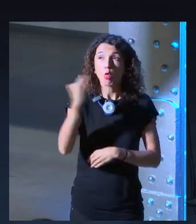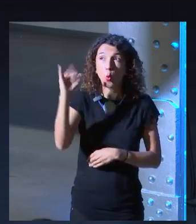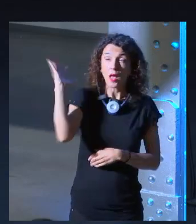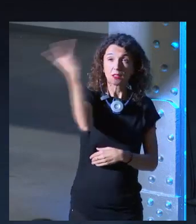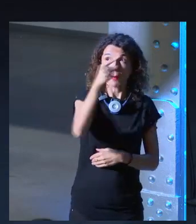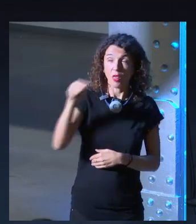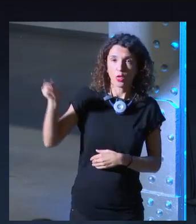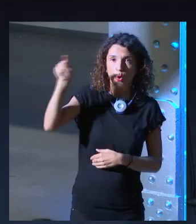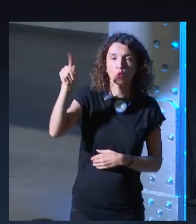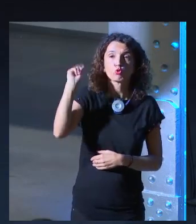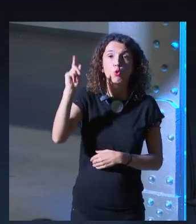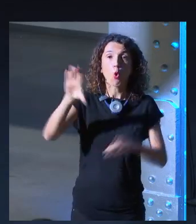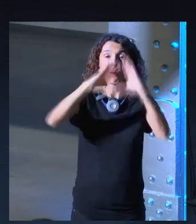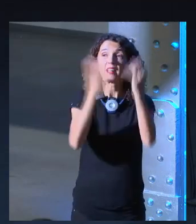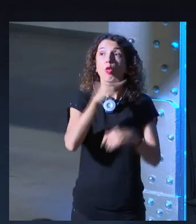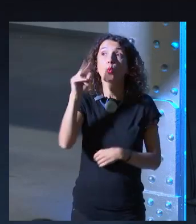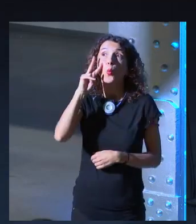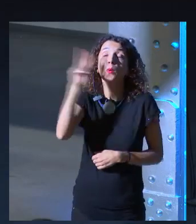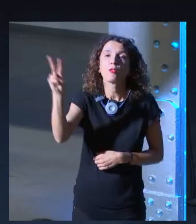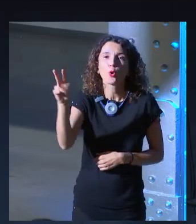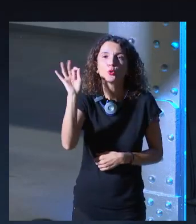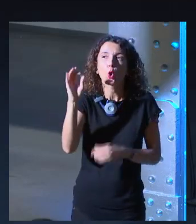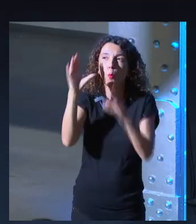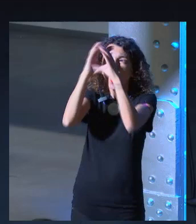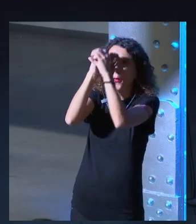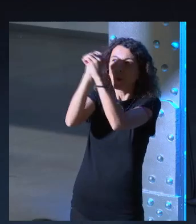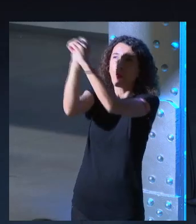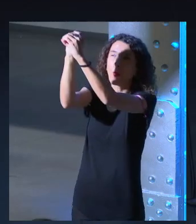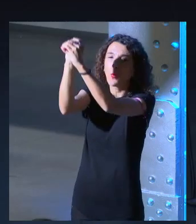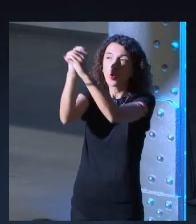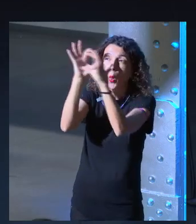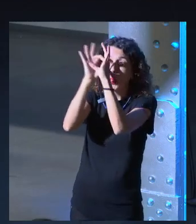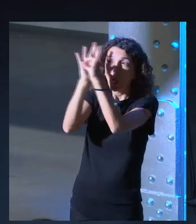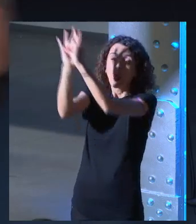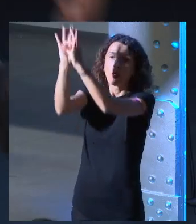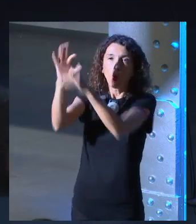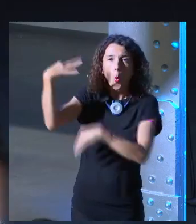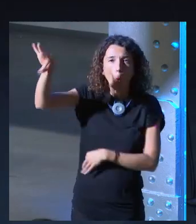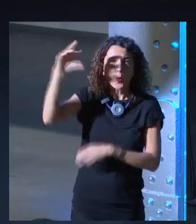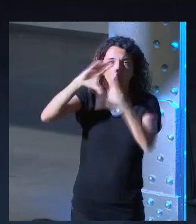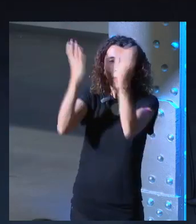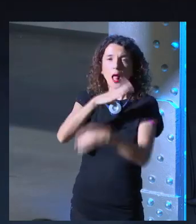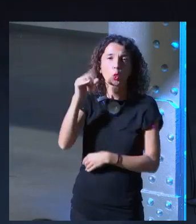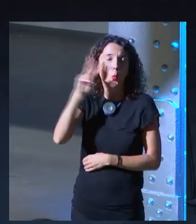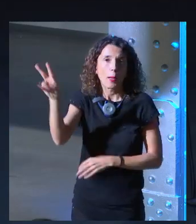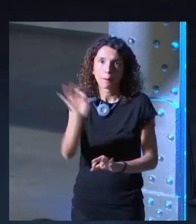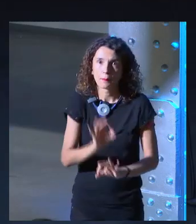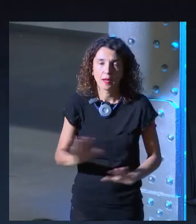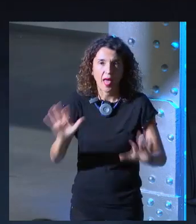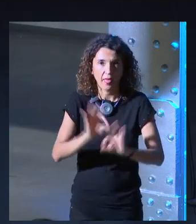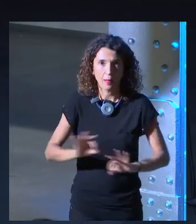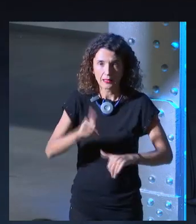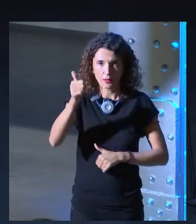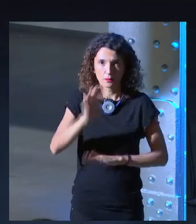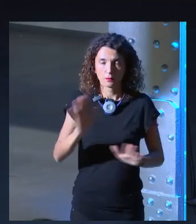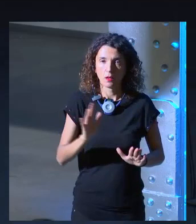tiny arrow slit, you know, the tiniest lens. That's what my world was like. Out there was a blue planet.